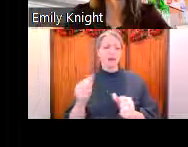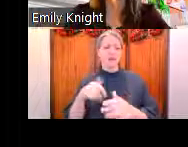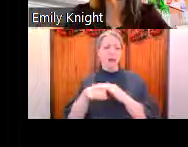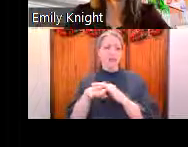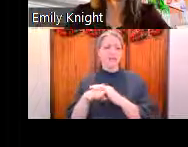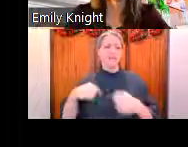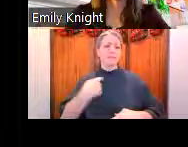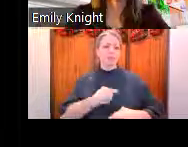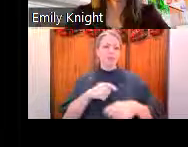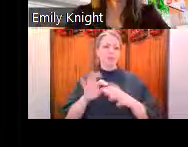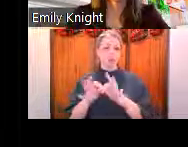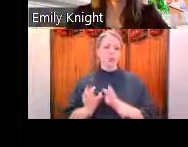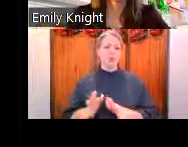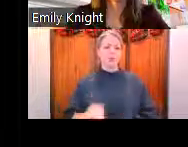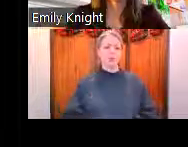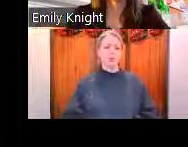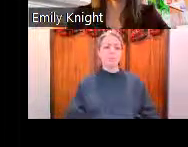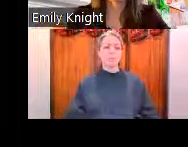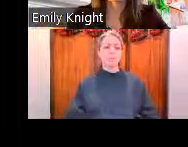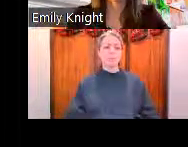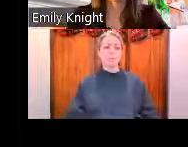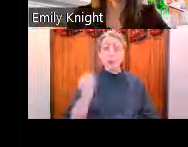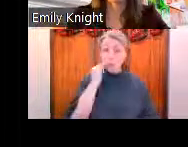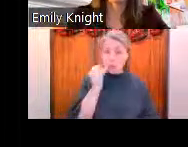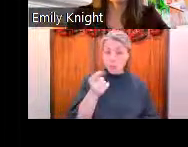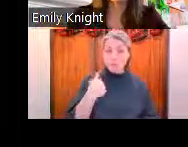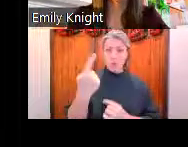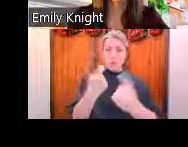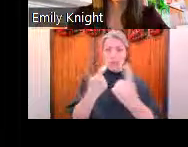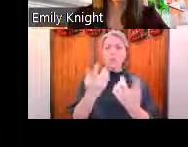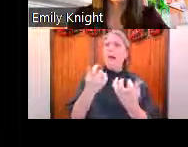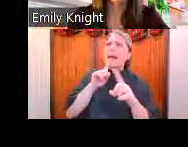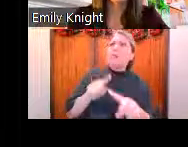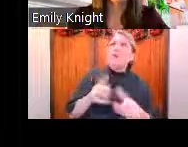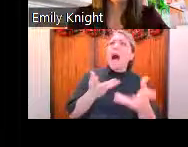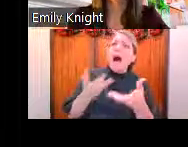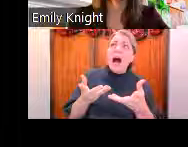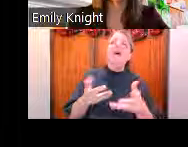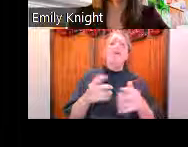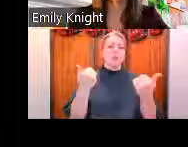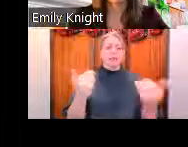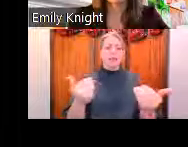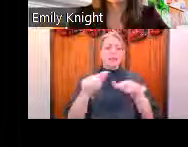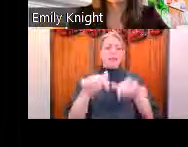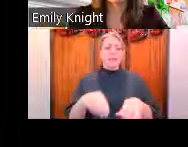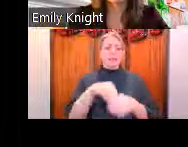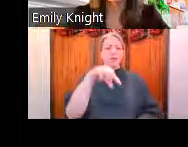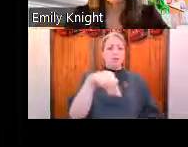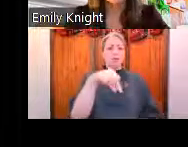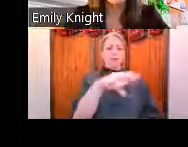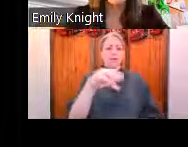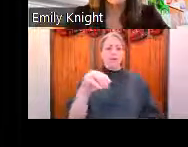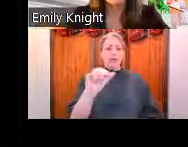If you have questions that you would like the presenters to answer, you can go ahead and type them into the Q&A at any